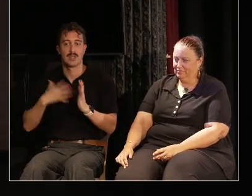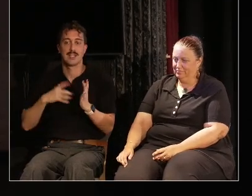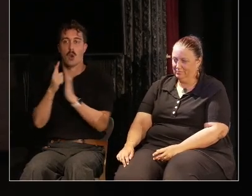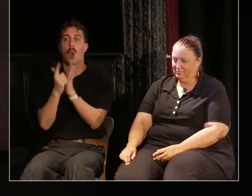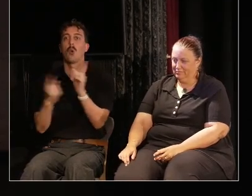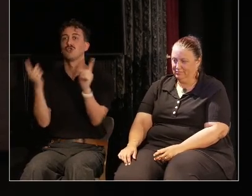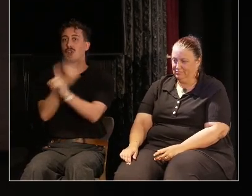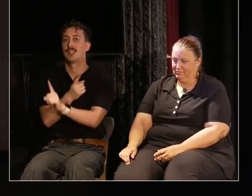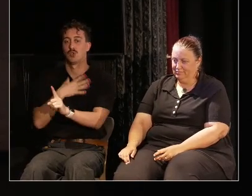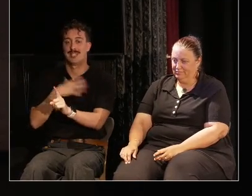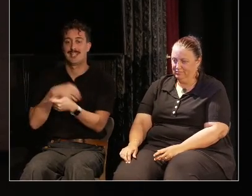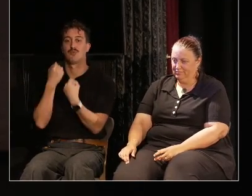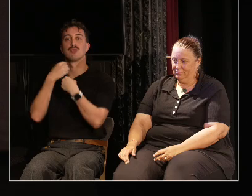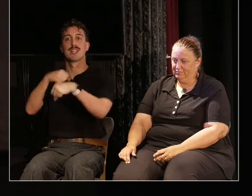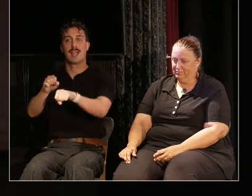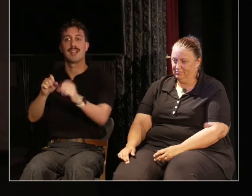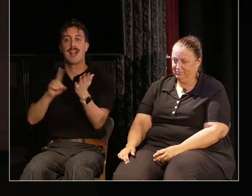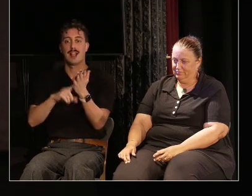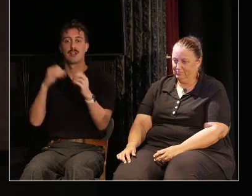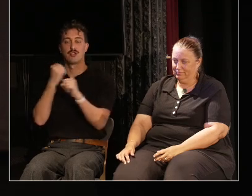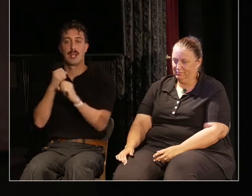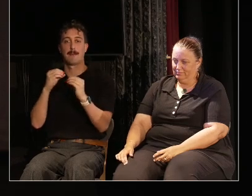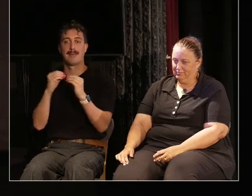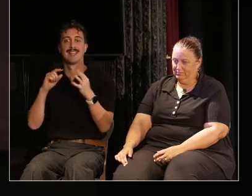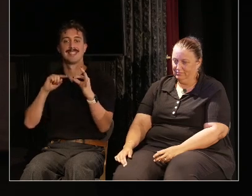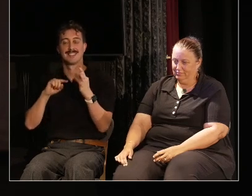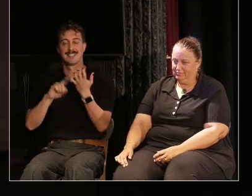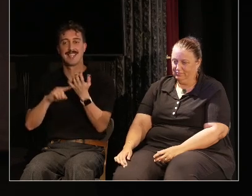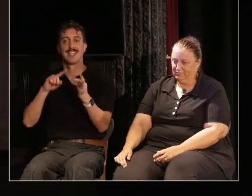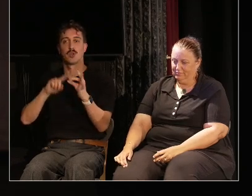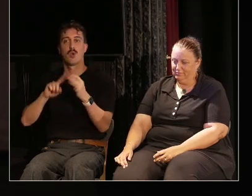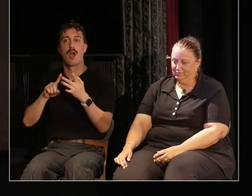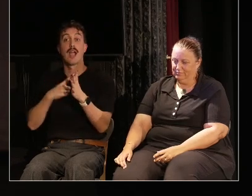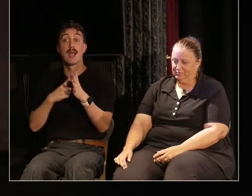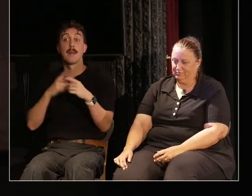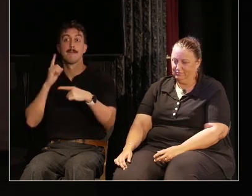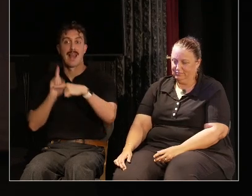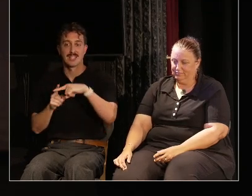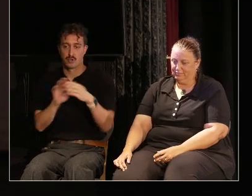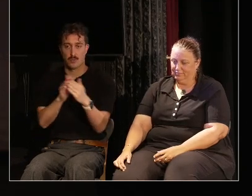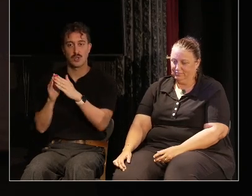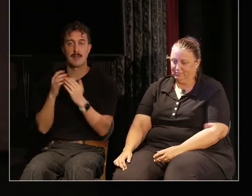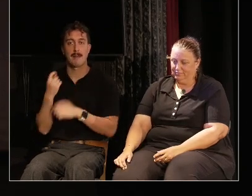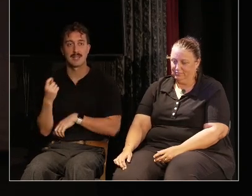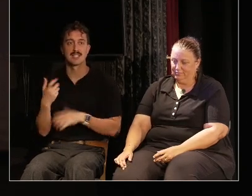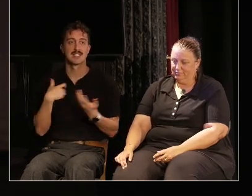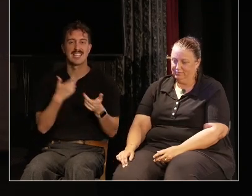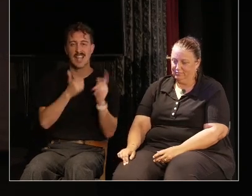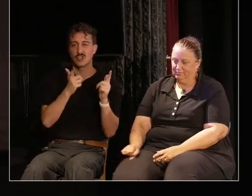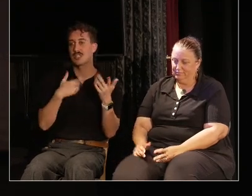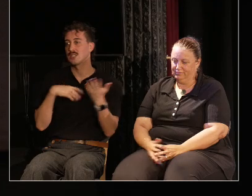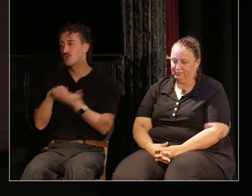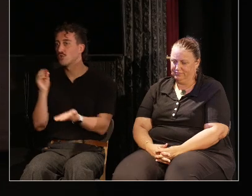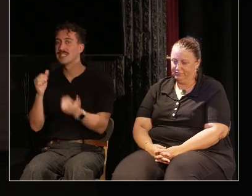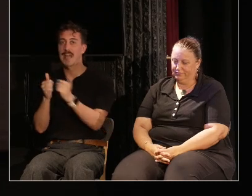protect LGBTQA plus community members, be it teachers, be it allies, or be it students, so